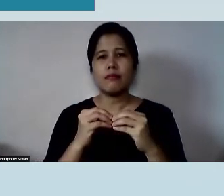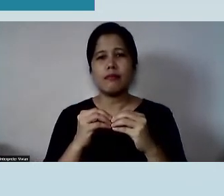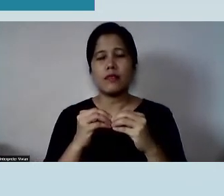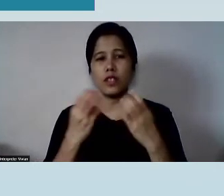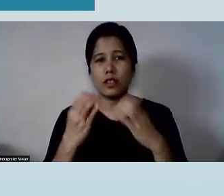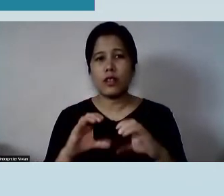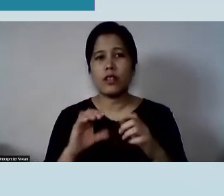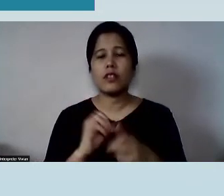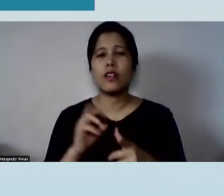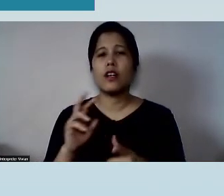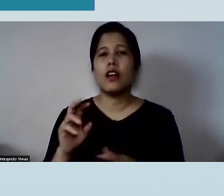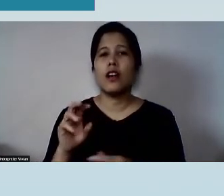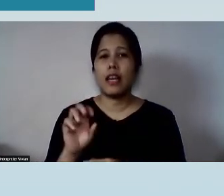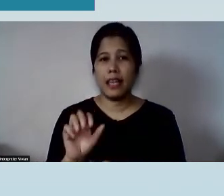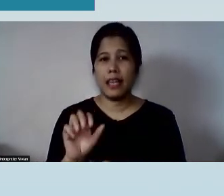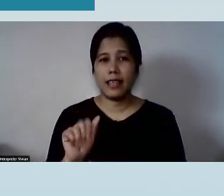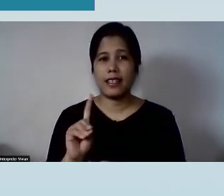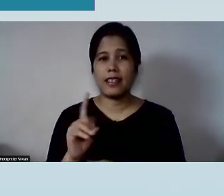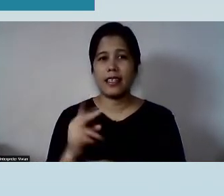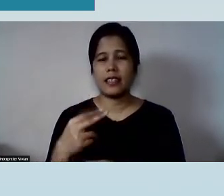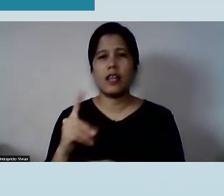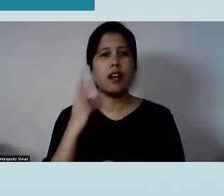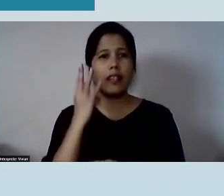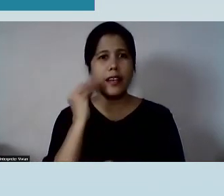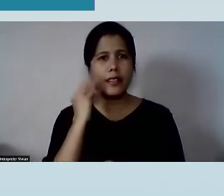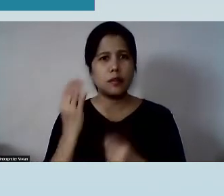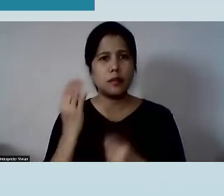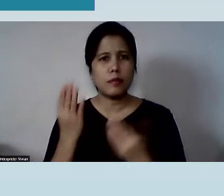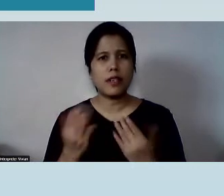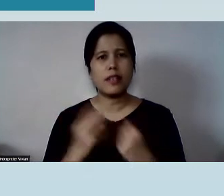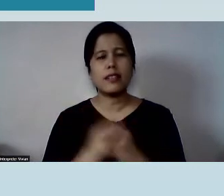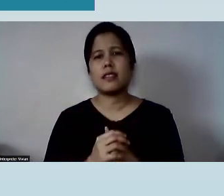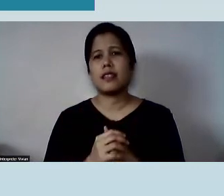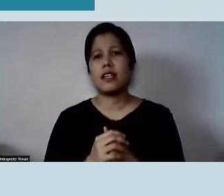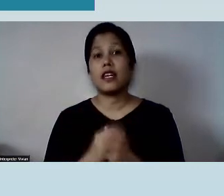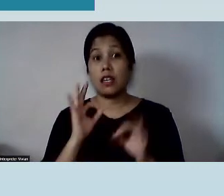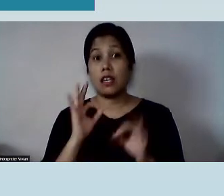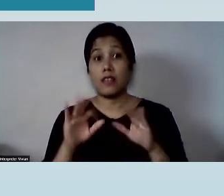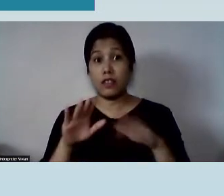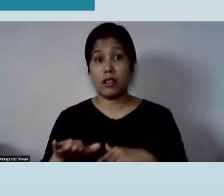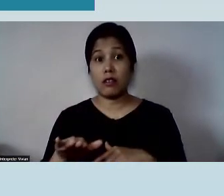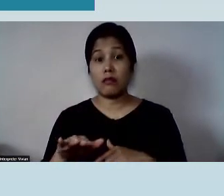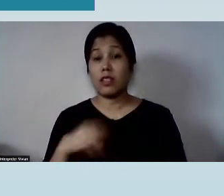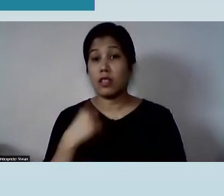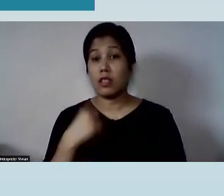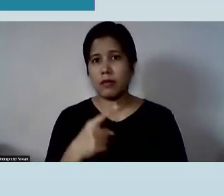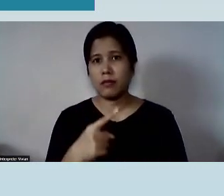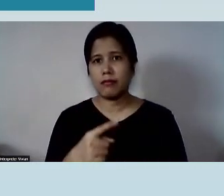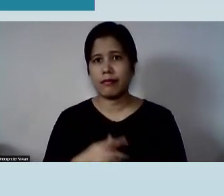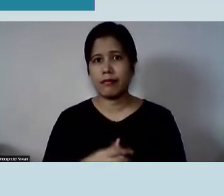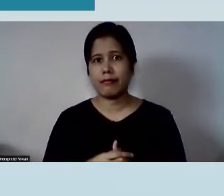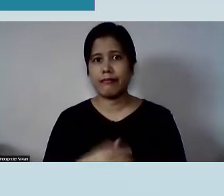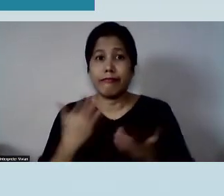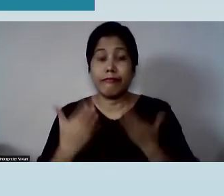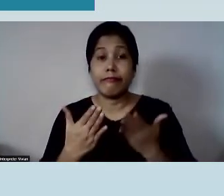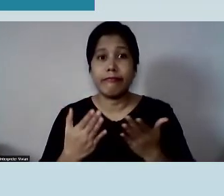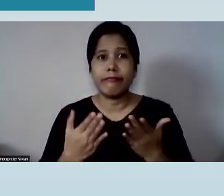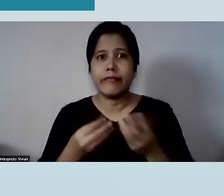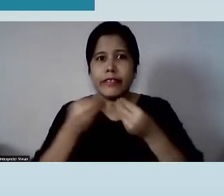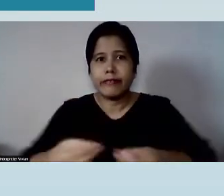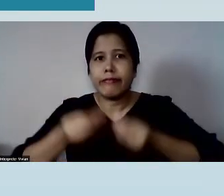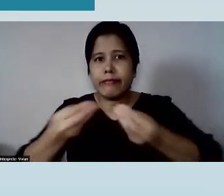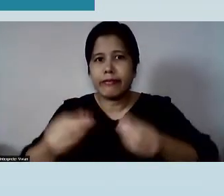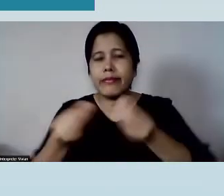show that, but from our experience, we know that if a child, pag malikot, sasabihin, naku, nakakain niya ng chocolate kanina, binigyan ng